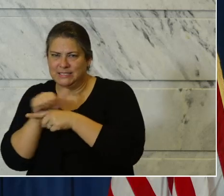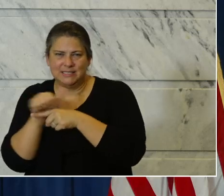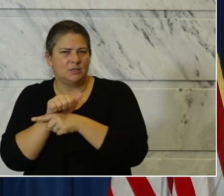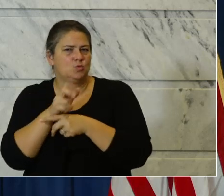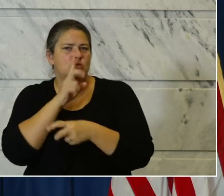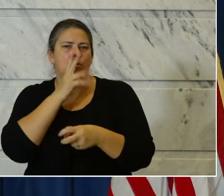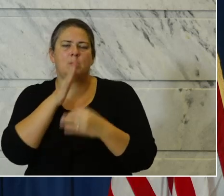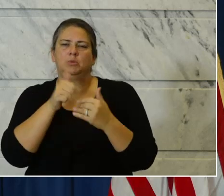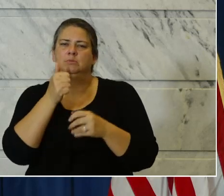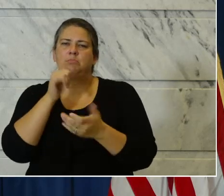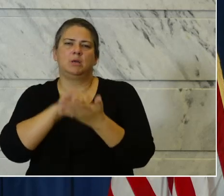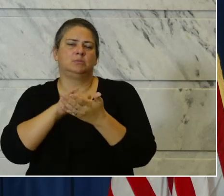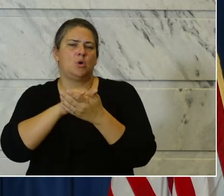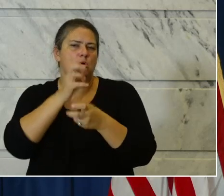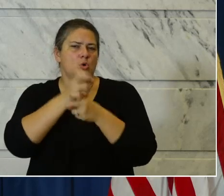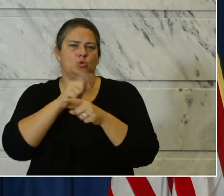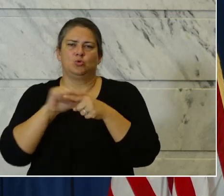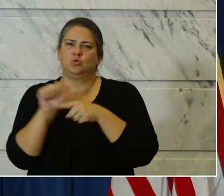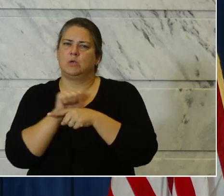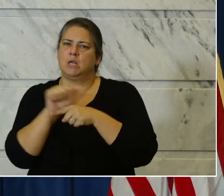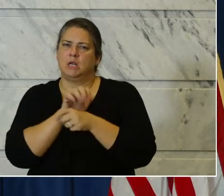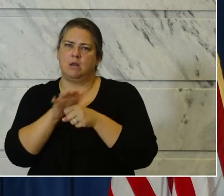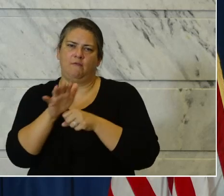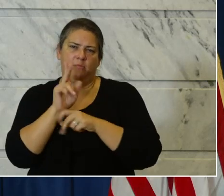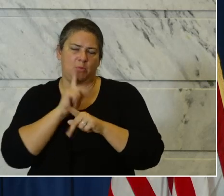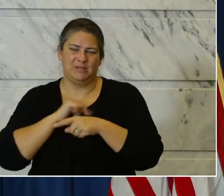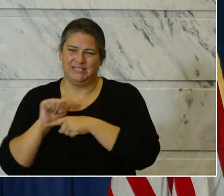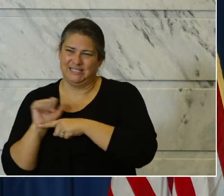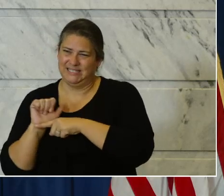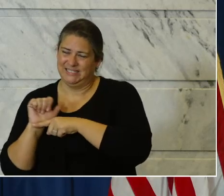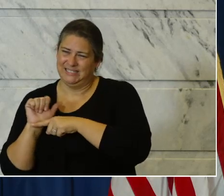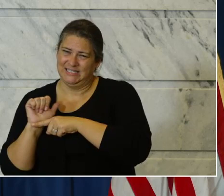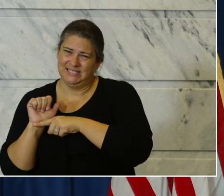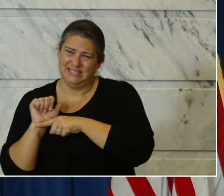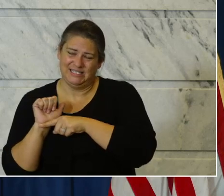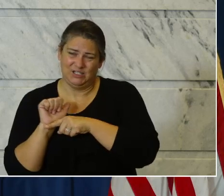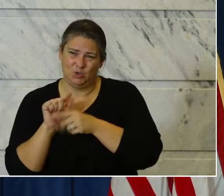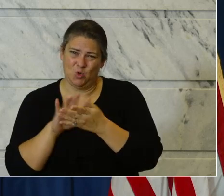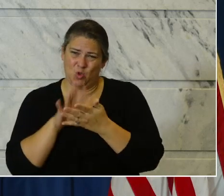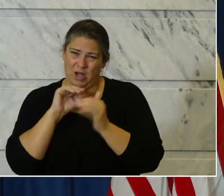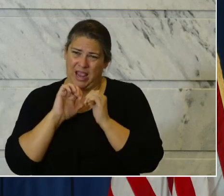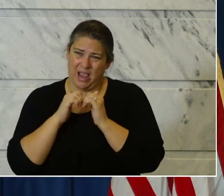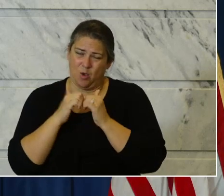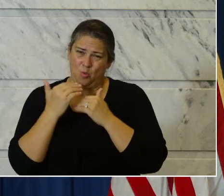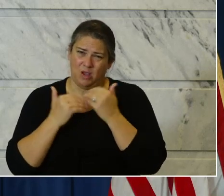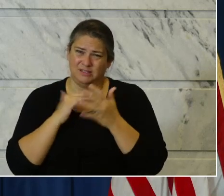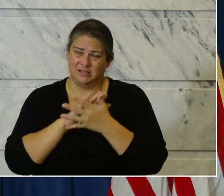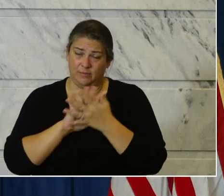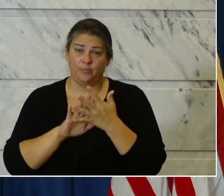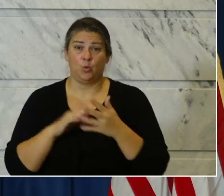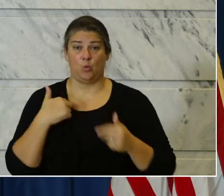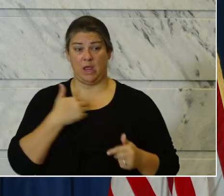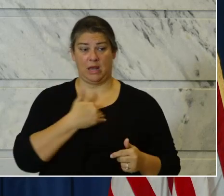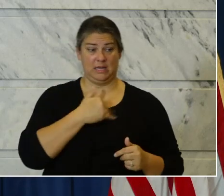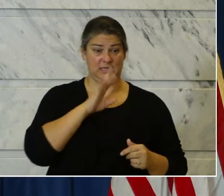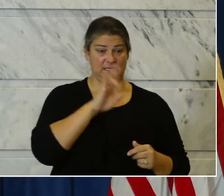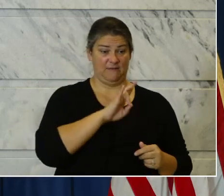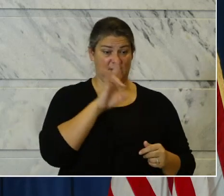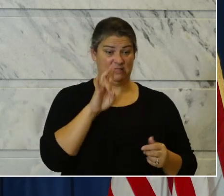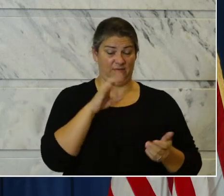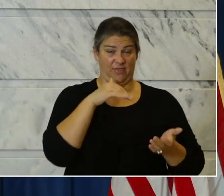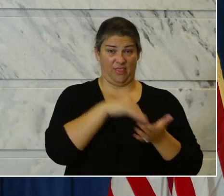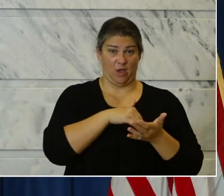process that quickly. Now, as of October 5th, we have about 77,000 unresolved